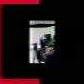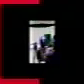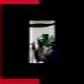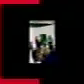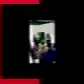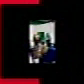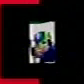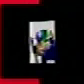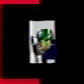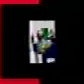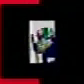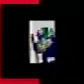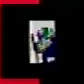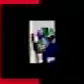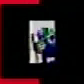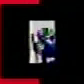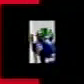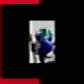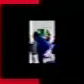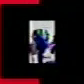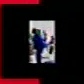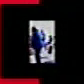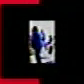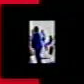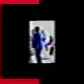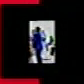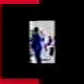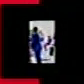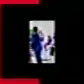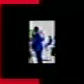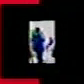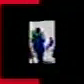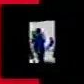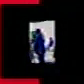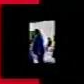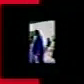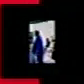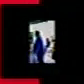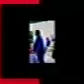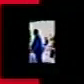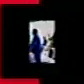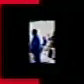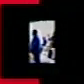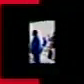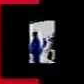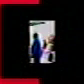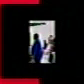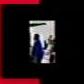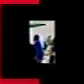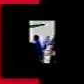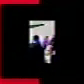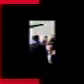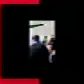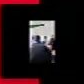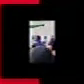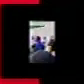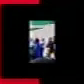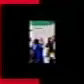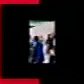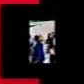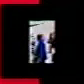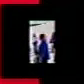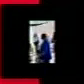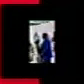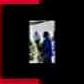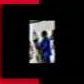name. Against the rulers of the darkness of this world. All those, you know, the chief of this and the leader